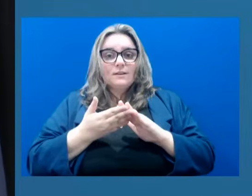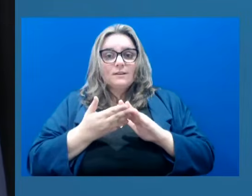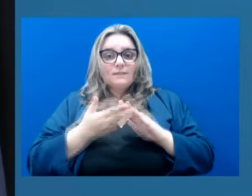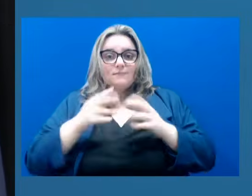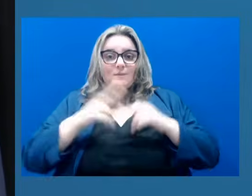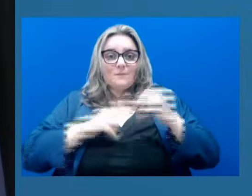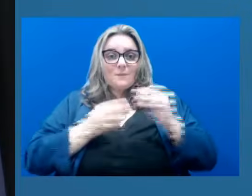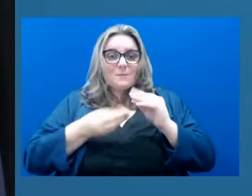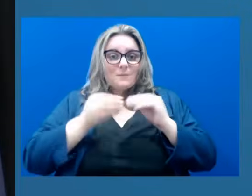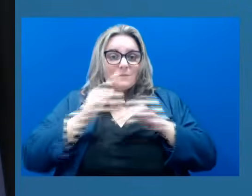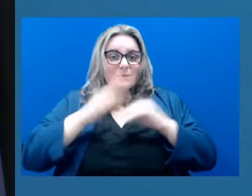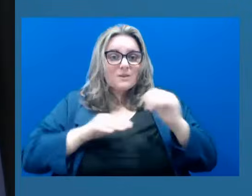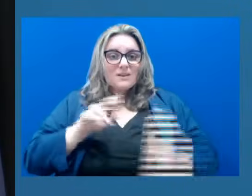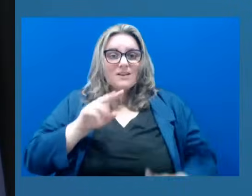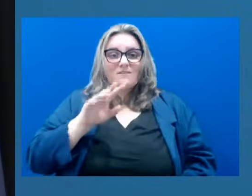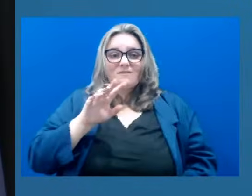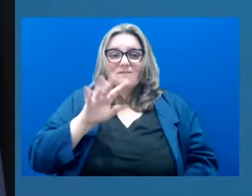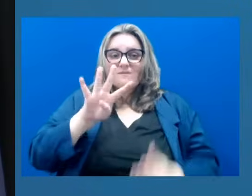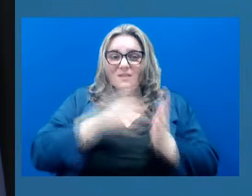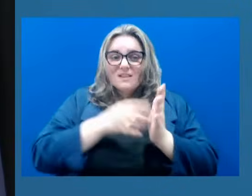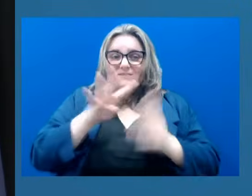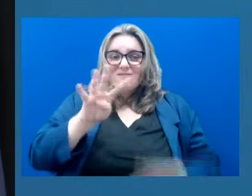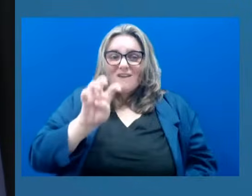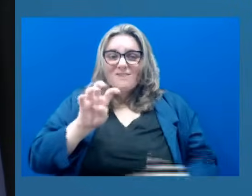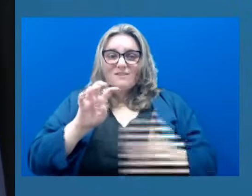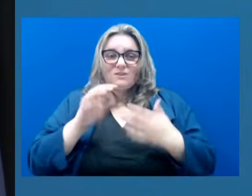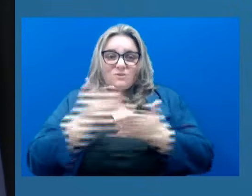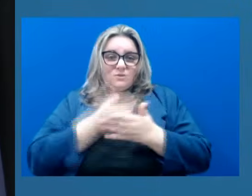homes. 4,500 in one community.